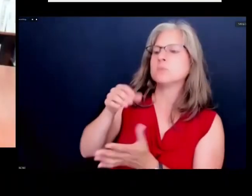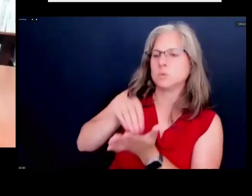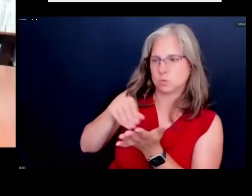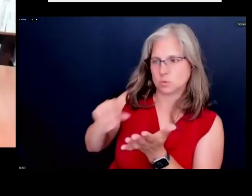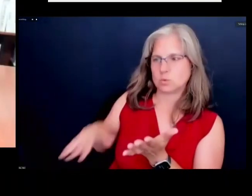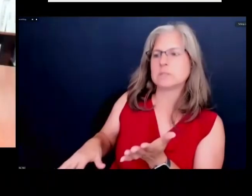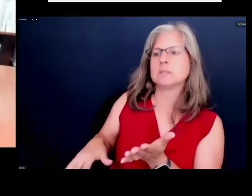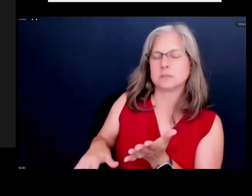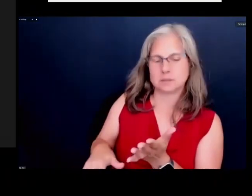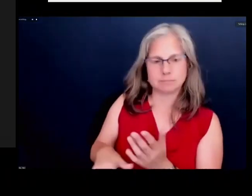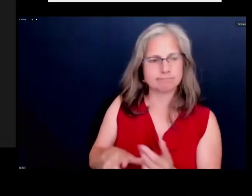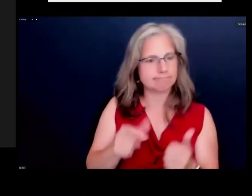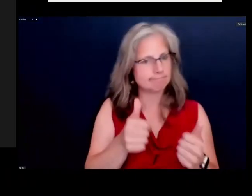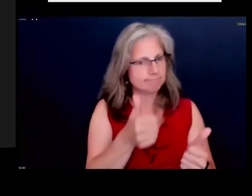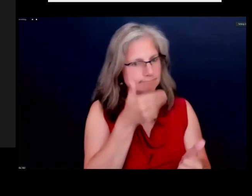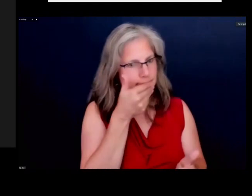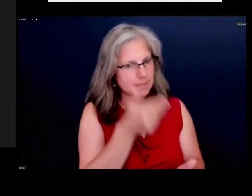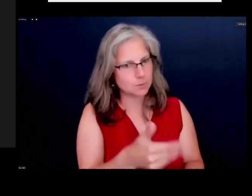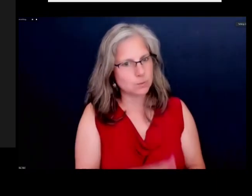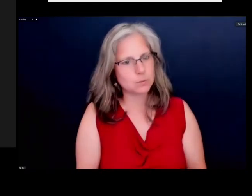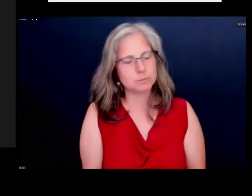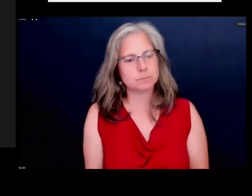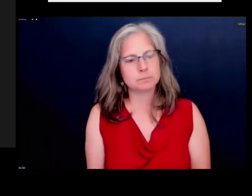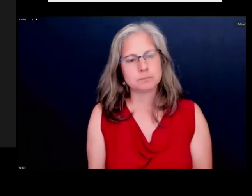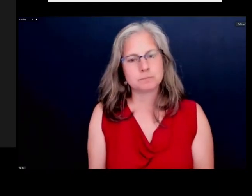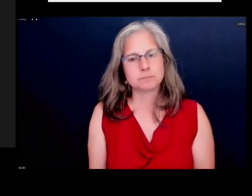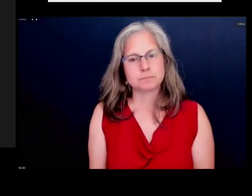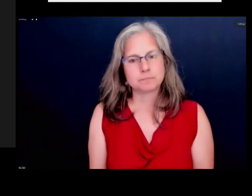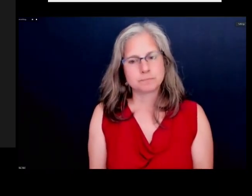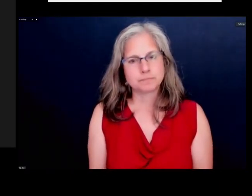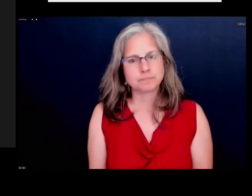is primarily students. Great. Thank you so much.